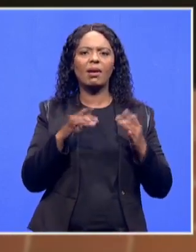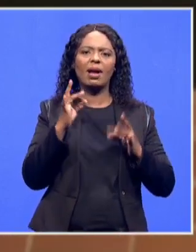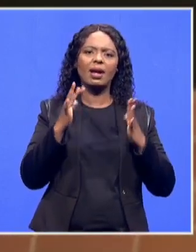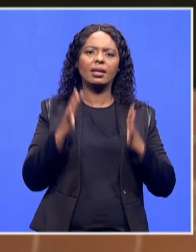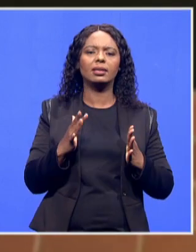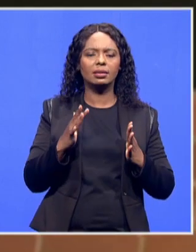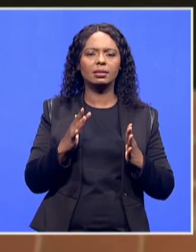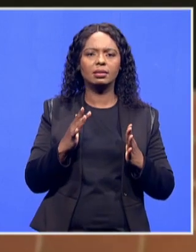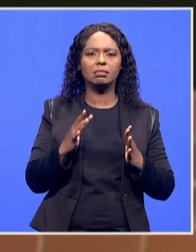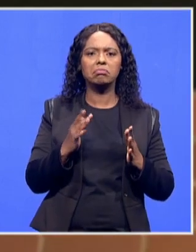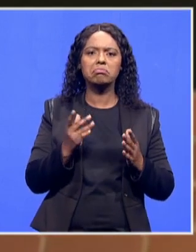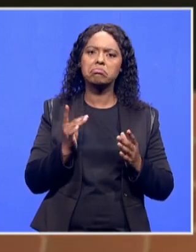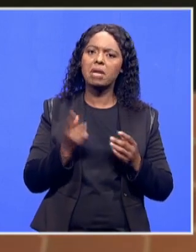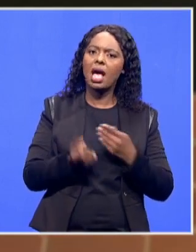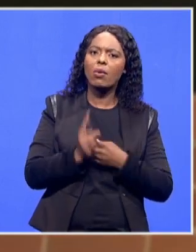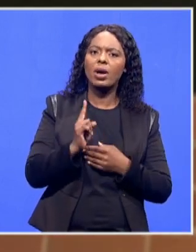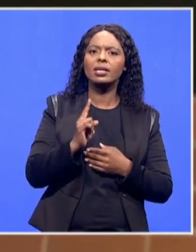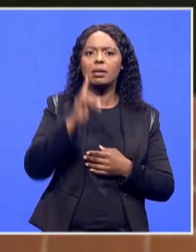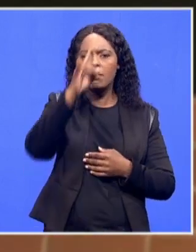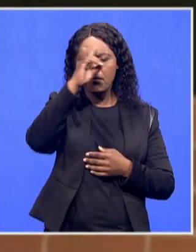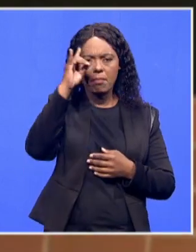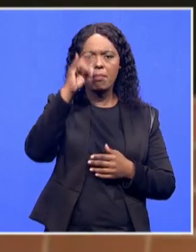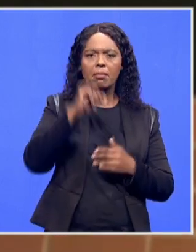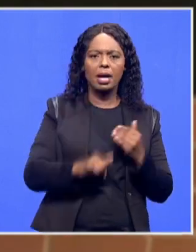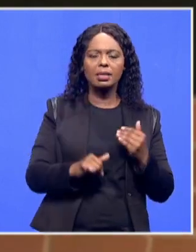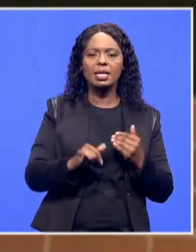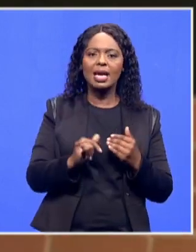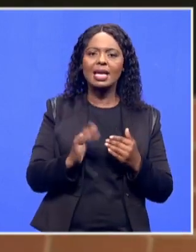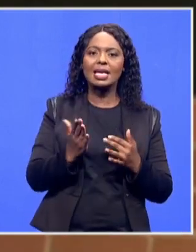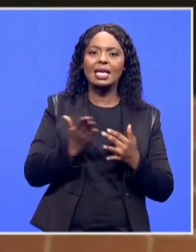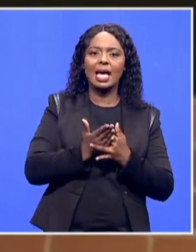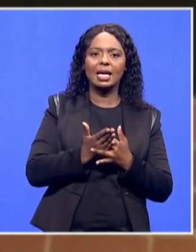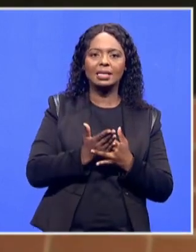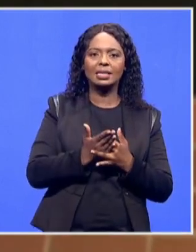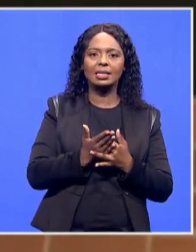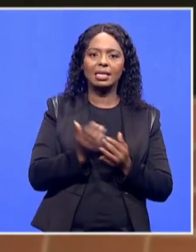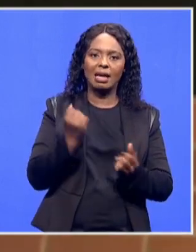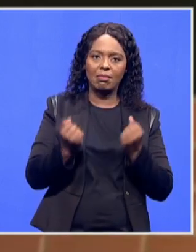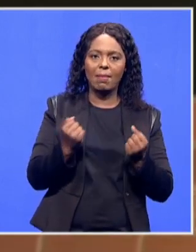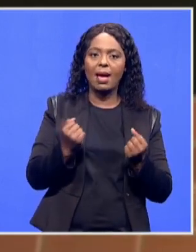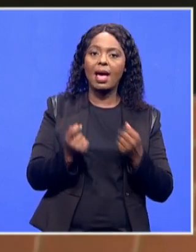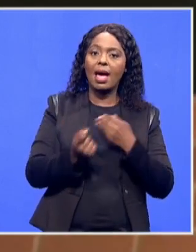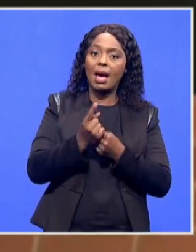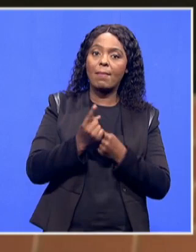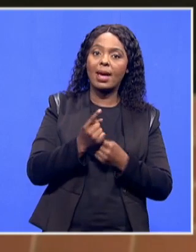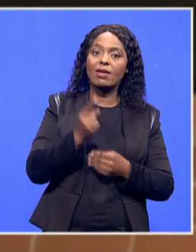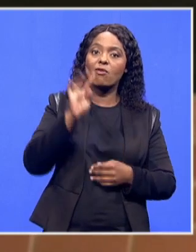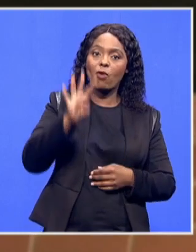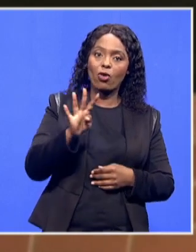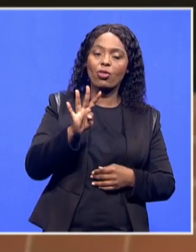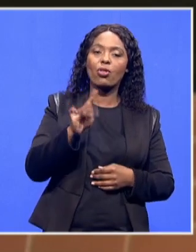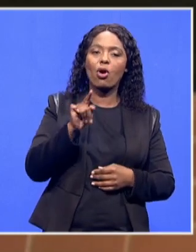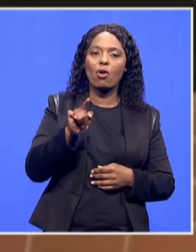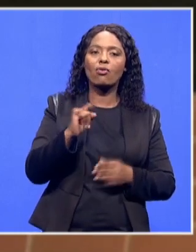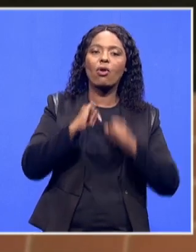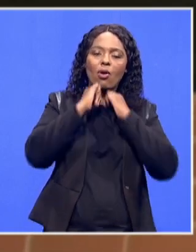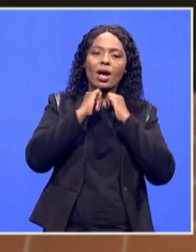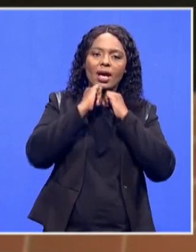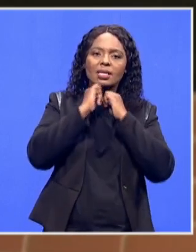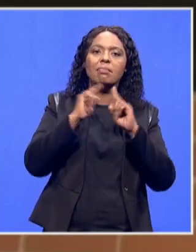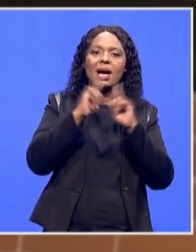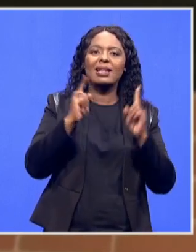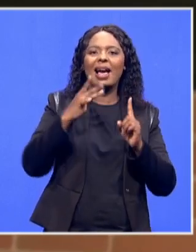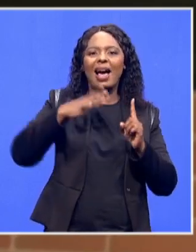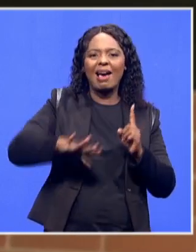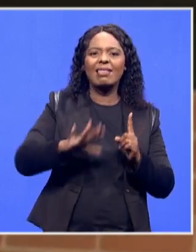in March. We are dealing with the main case, and that's going to be heard on the 4th of August, but there are several applications that have been brought, and they still need to deal,